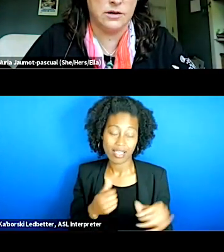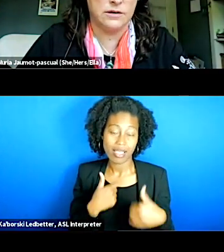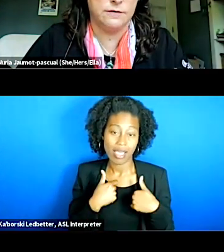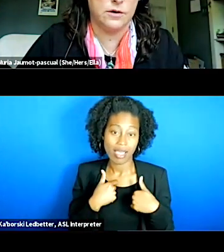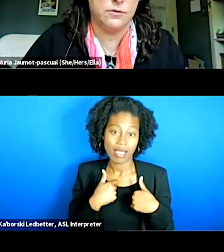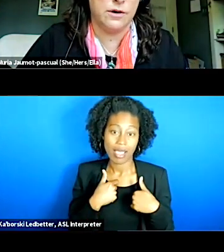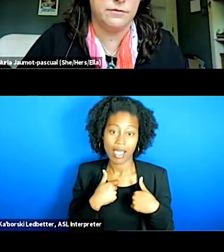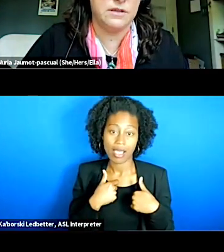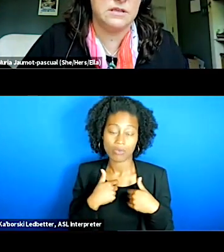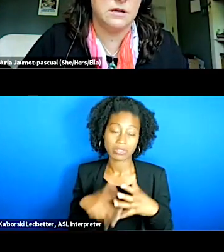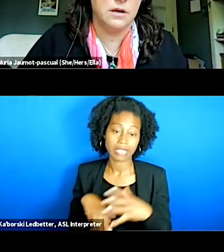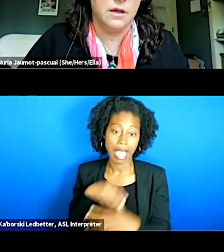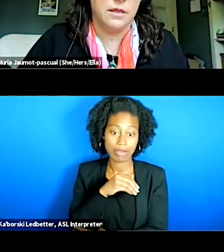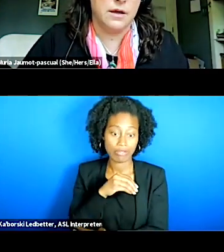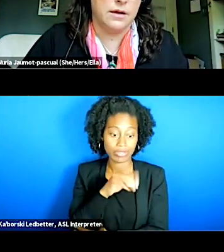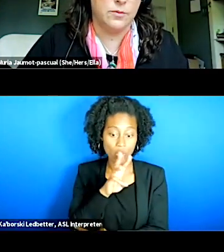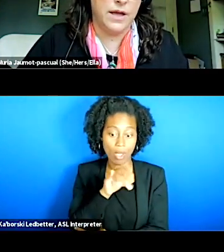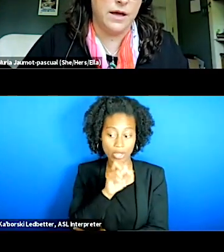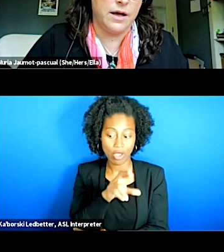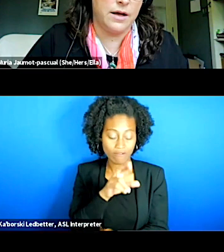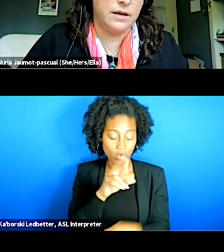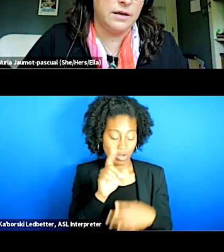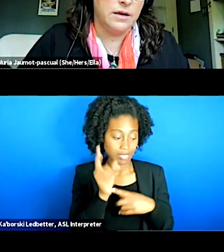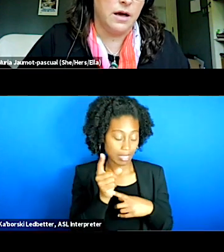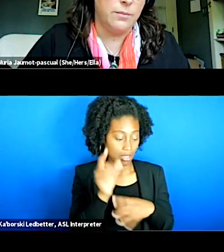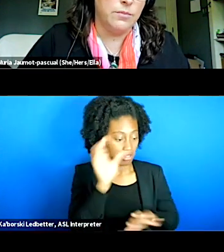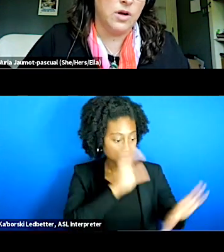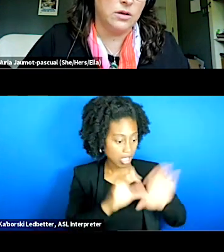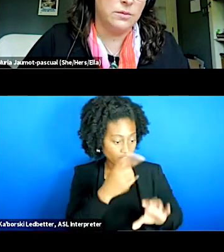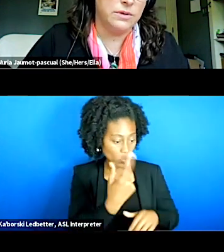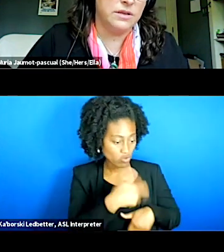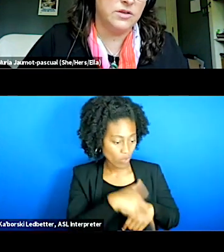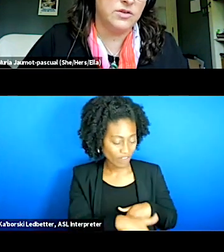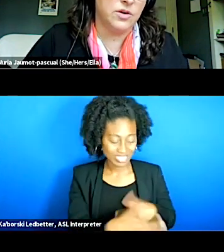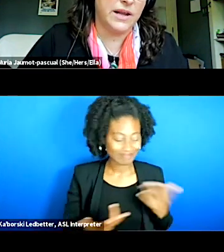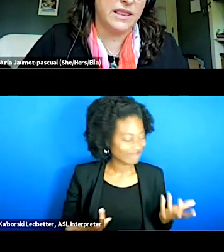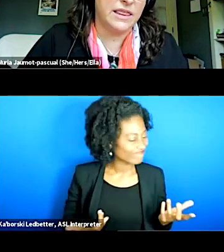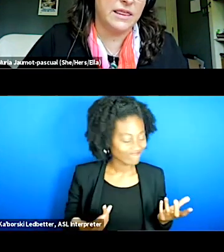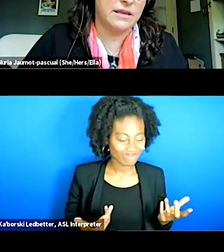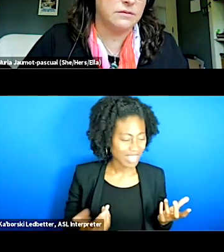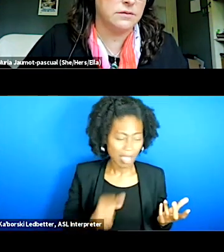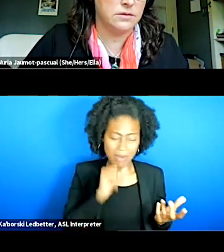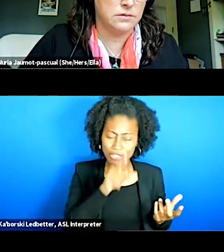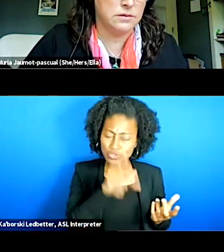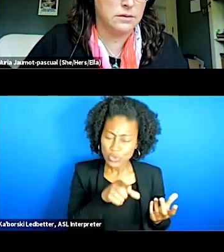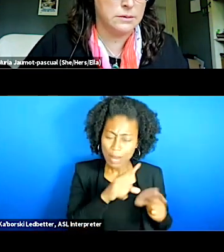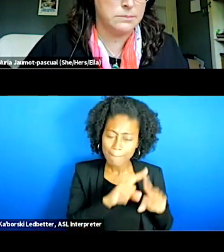second looking for a reference that we had. I'm not completely sure, but I